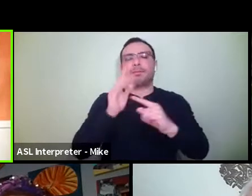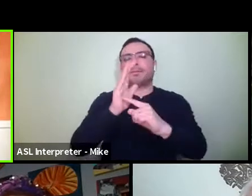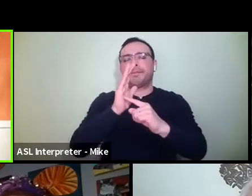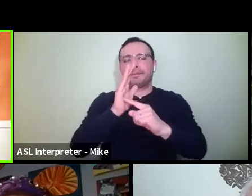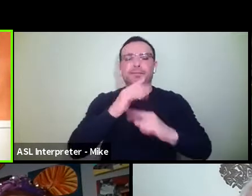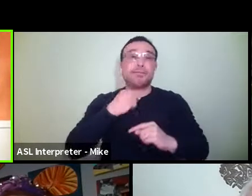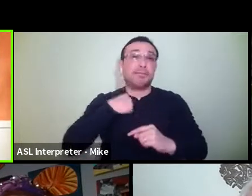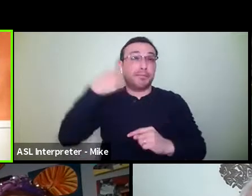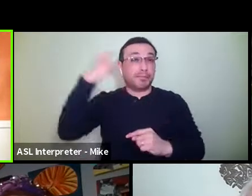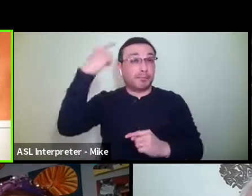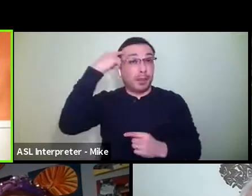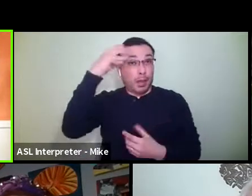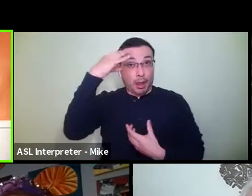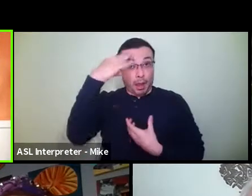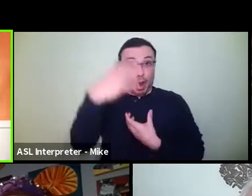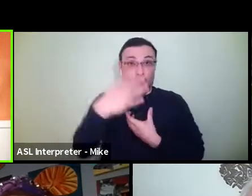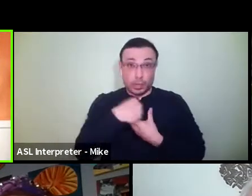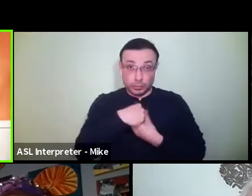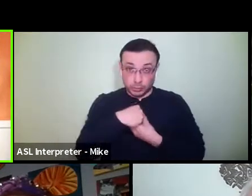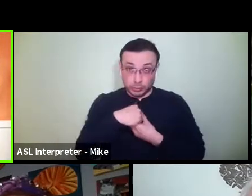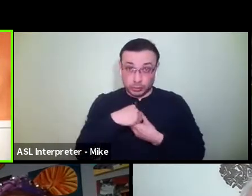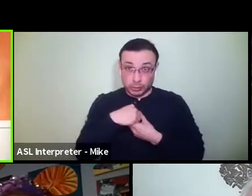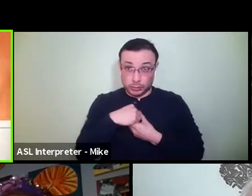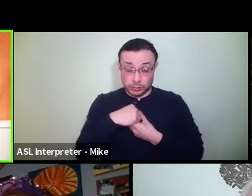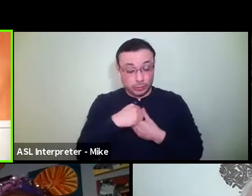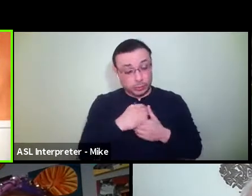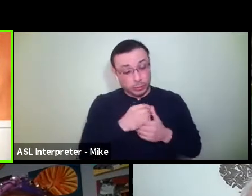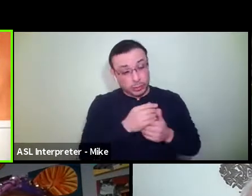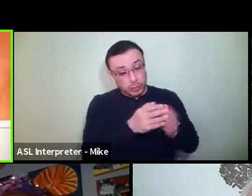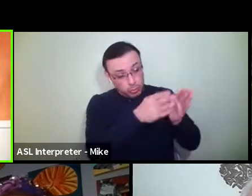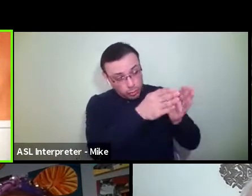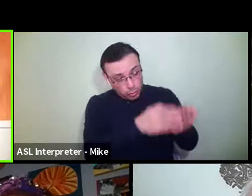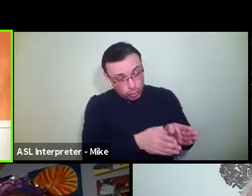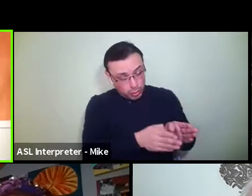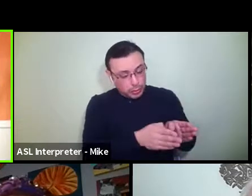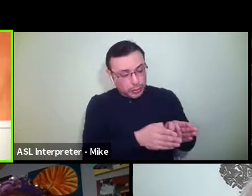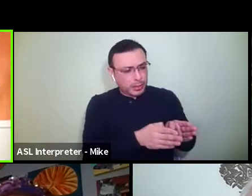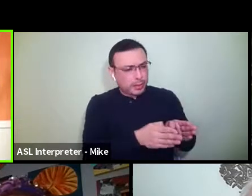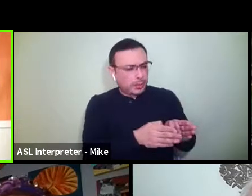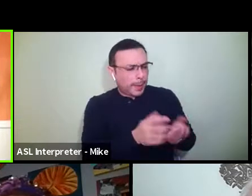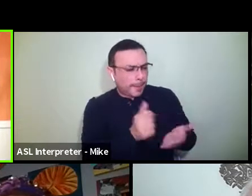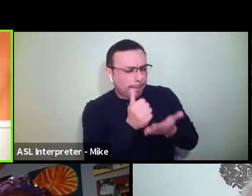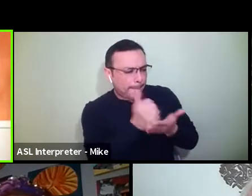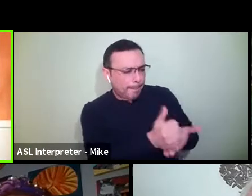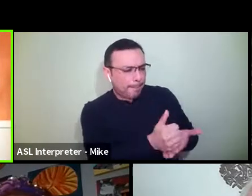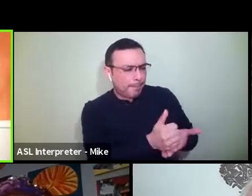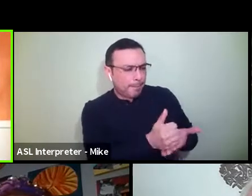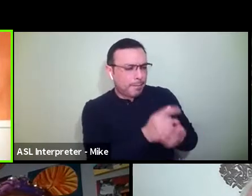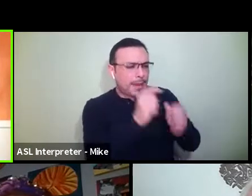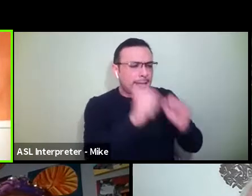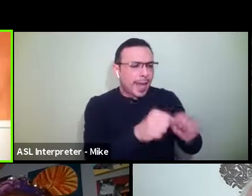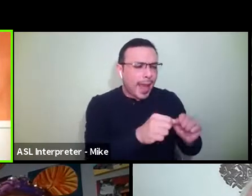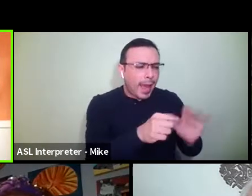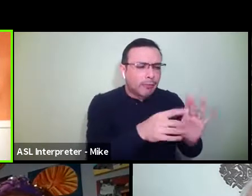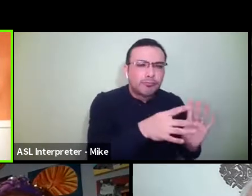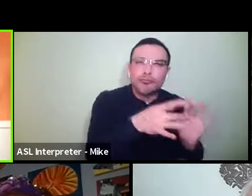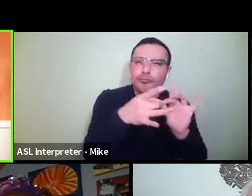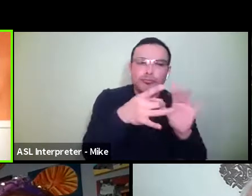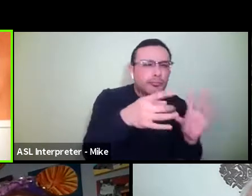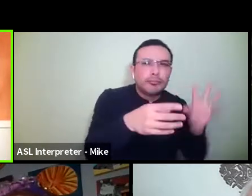world? Well, there are some things that I could think of, but